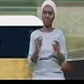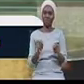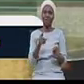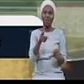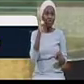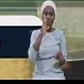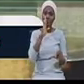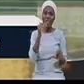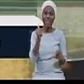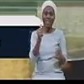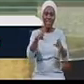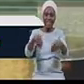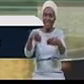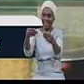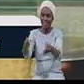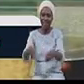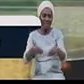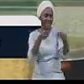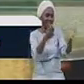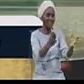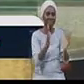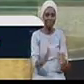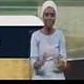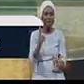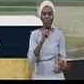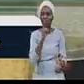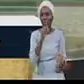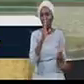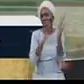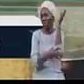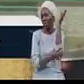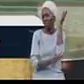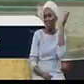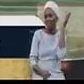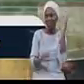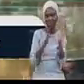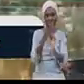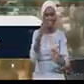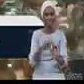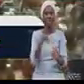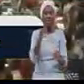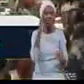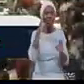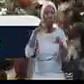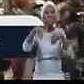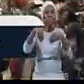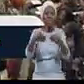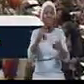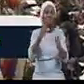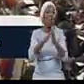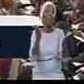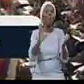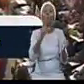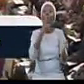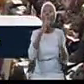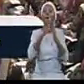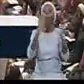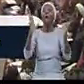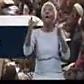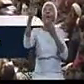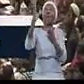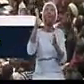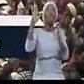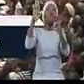You will not be living from hands to mouth, you'll open your mouth wide and the Almighty God will fill it.